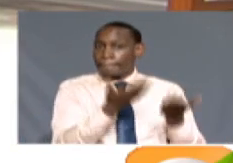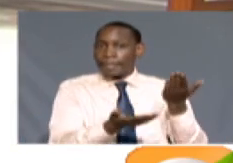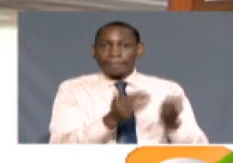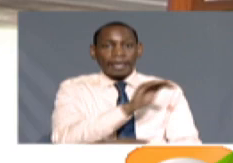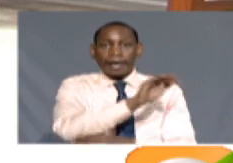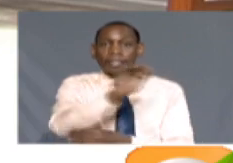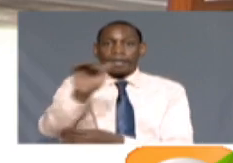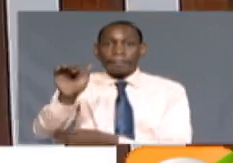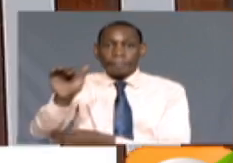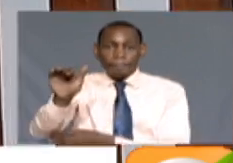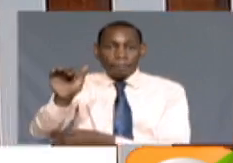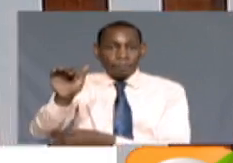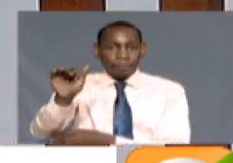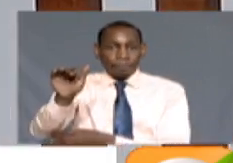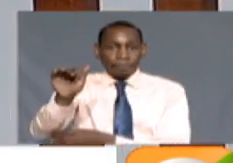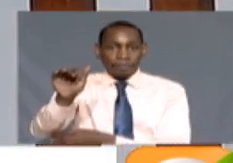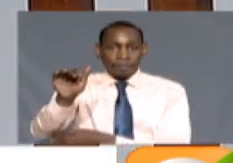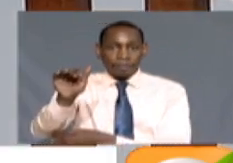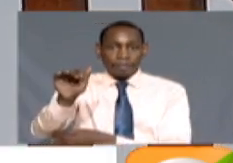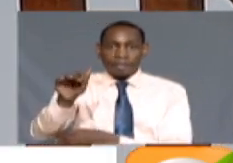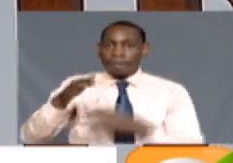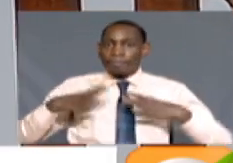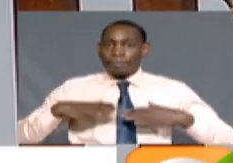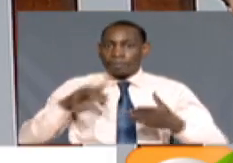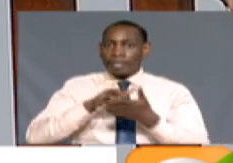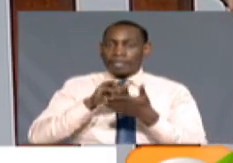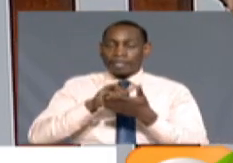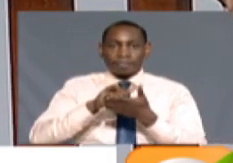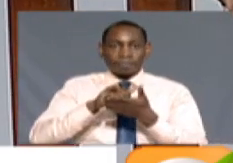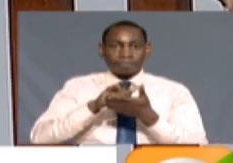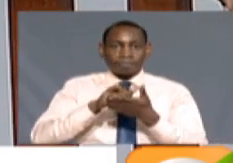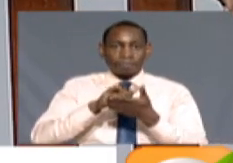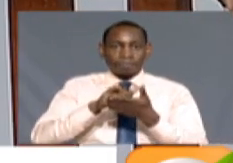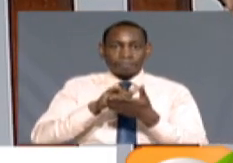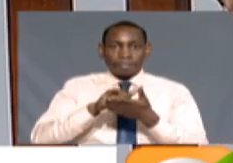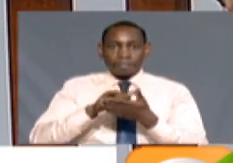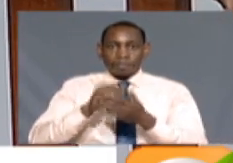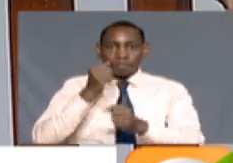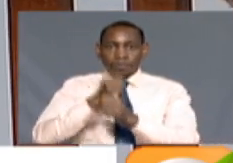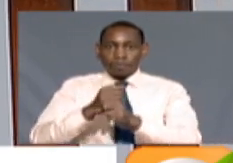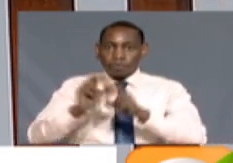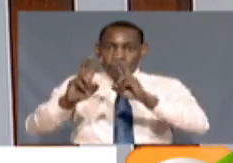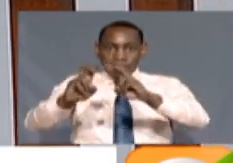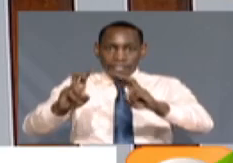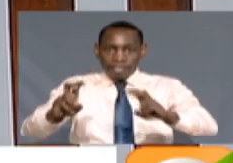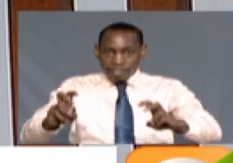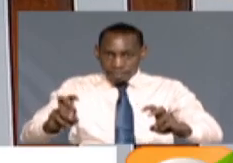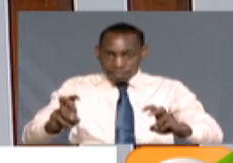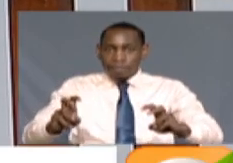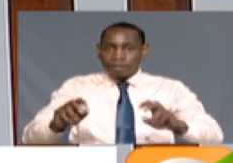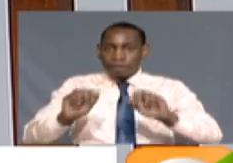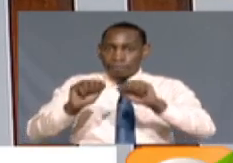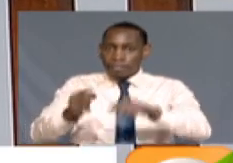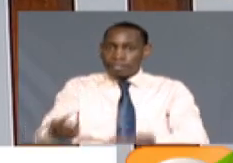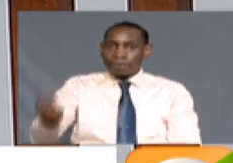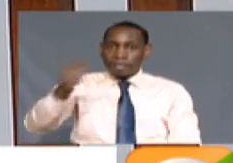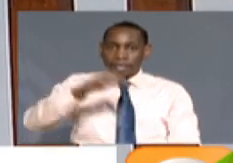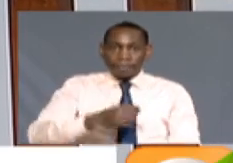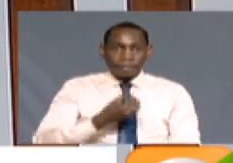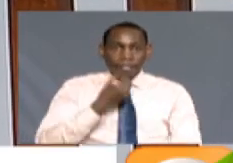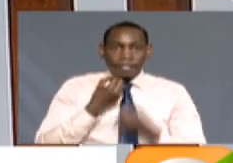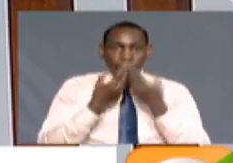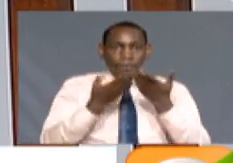ask those guys who carry out some research on popularity to come up and tell us who is number